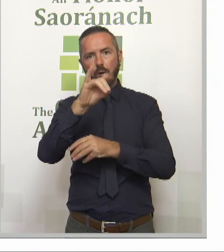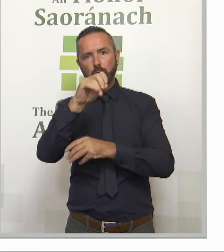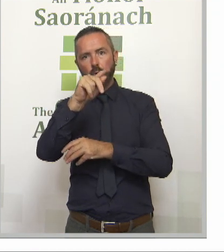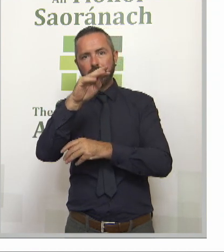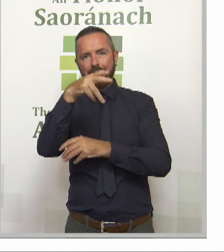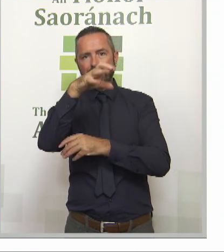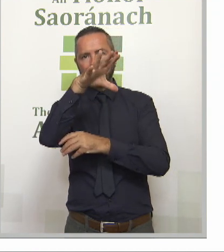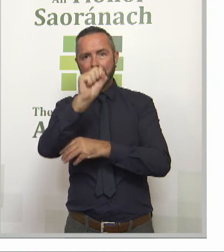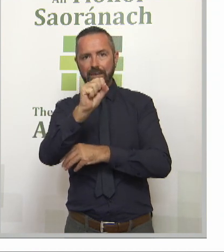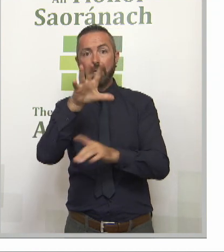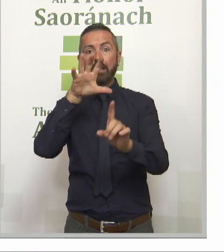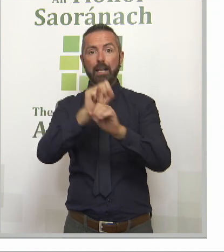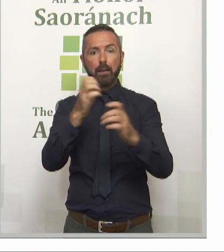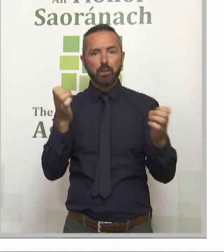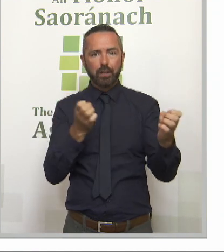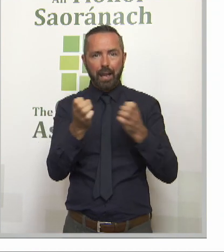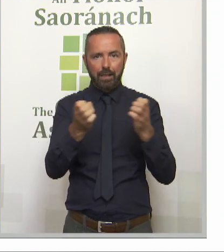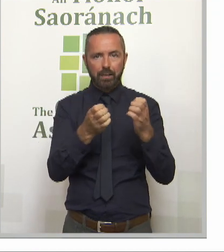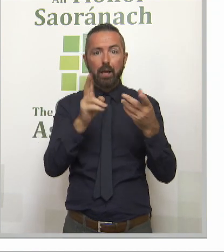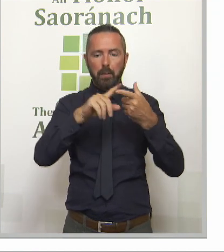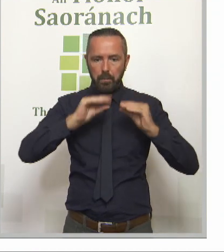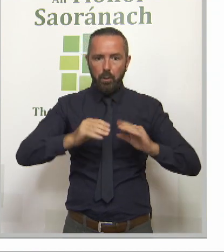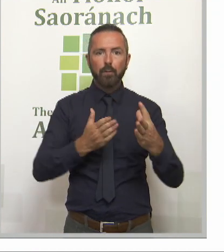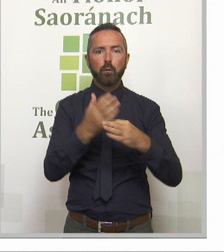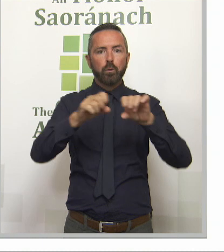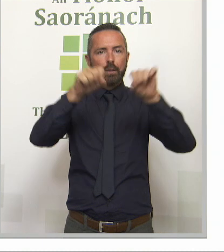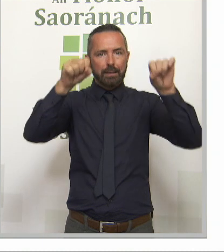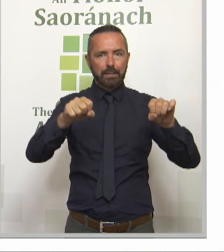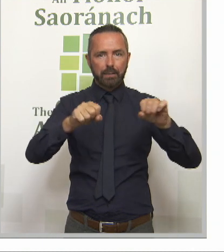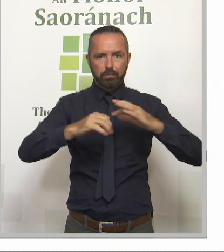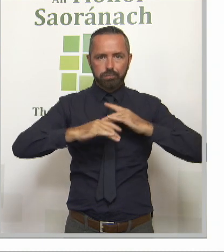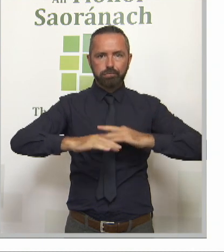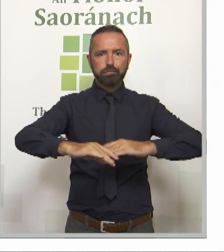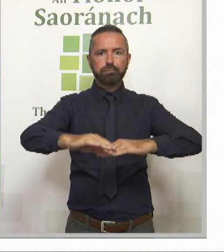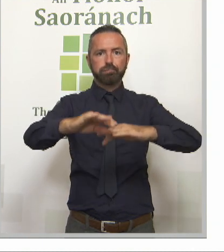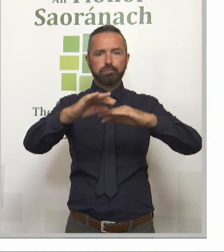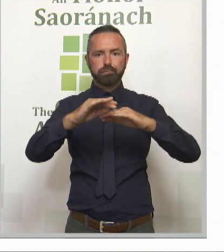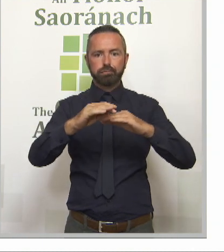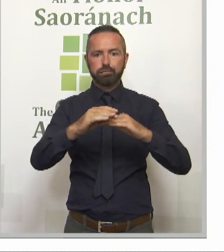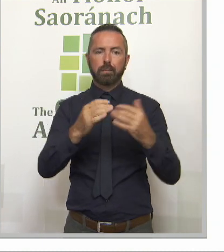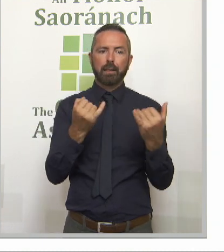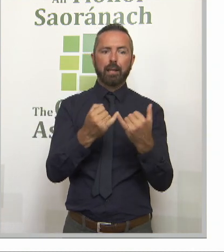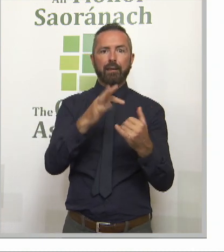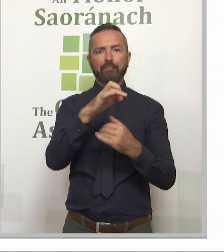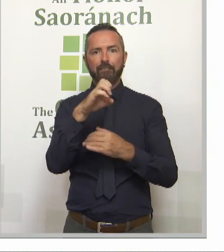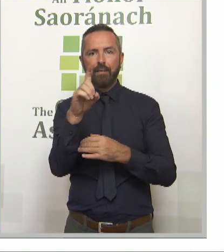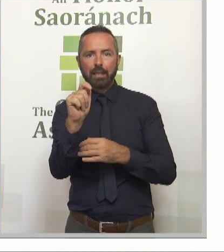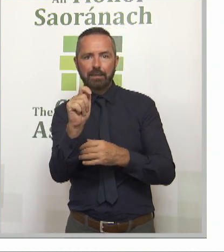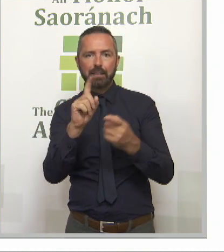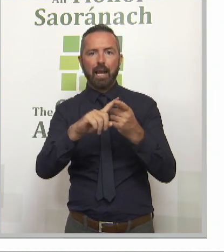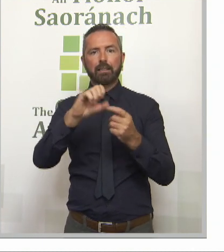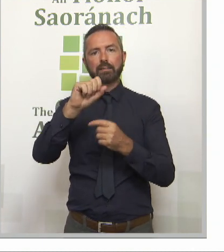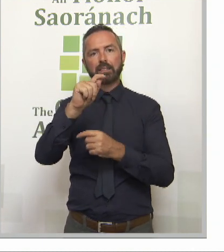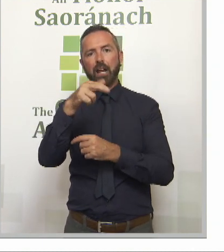sunlight energy, and that energy then moves through the system essentially as sugars and fats and starches,